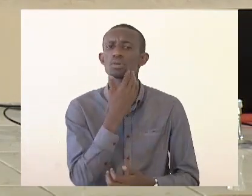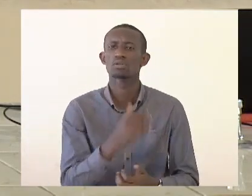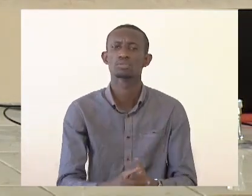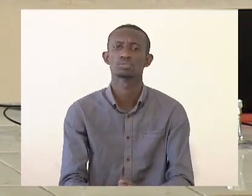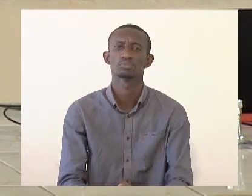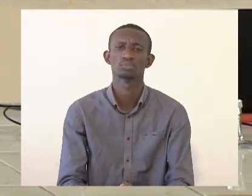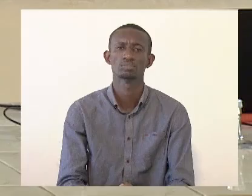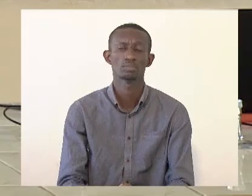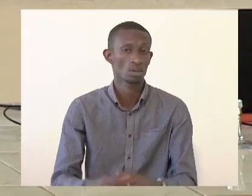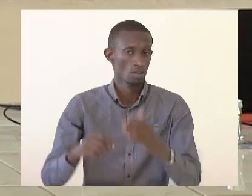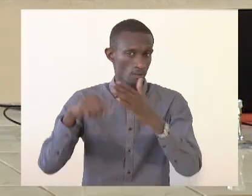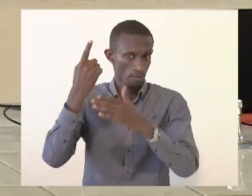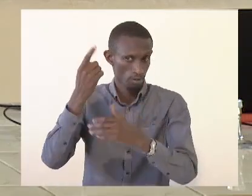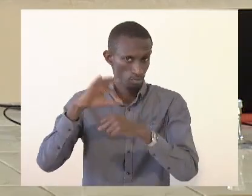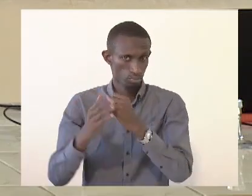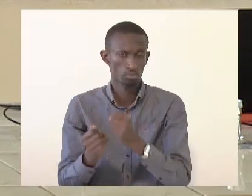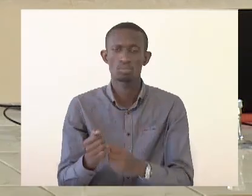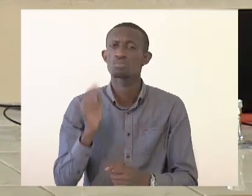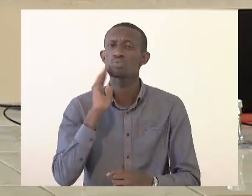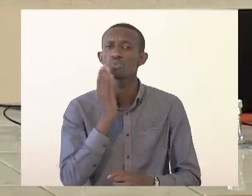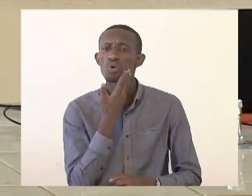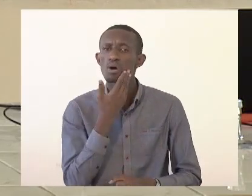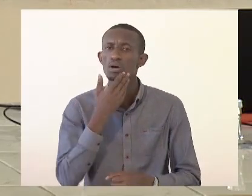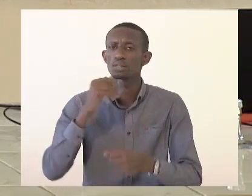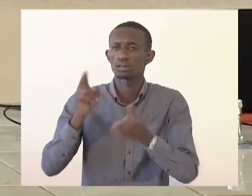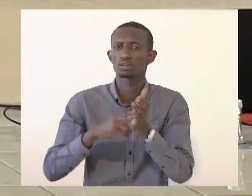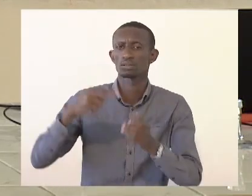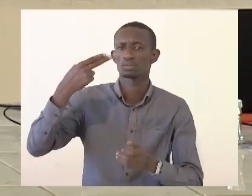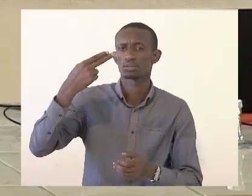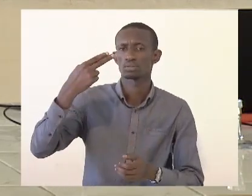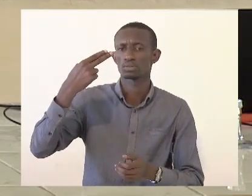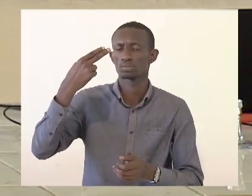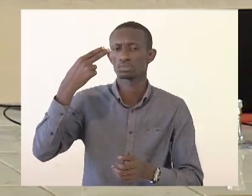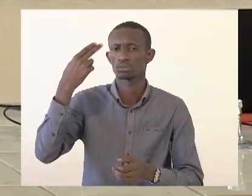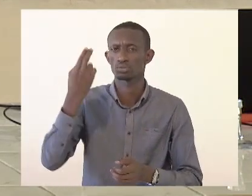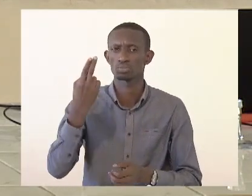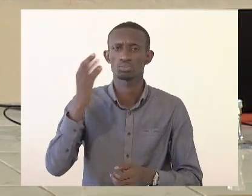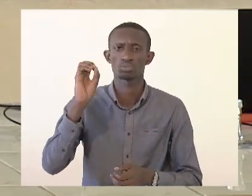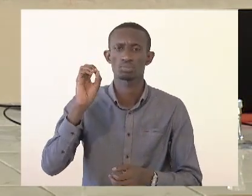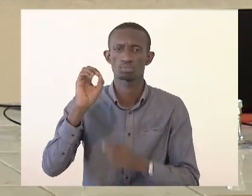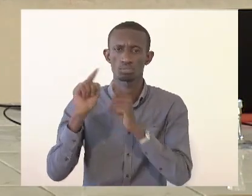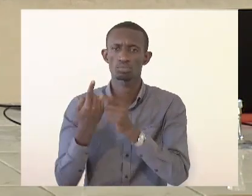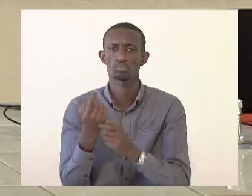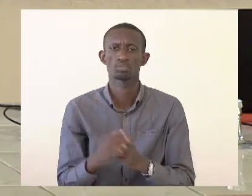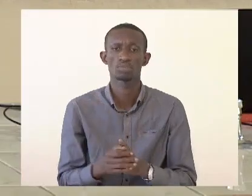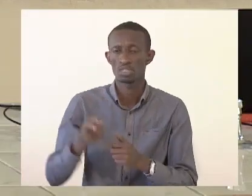the first product here is water, which will be in the liquid state, and the second product, which will